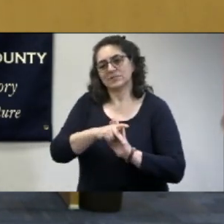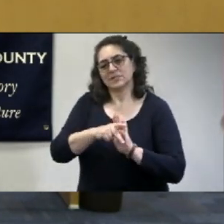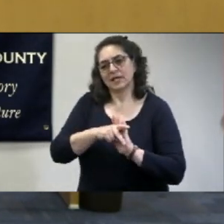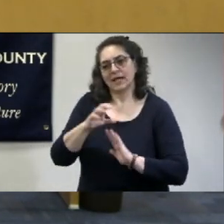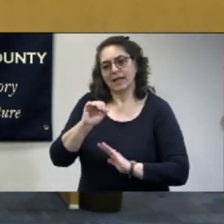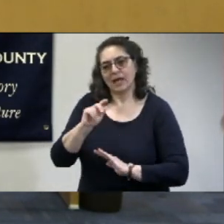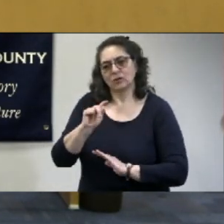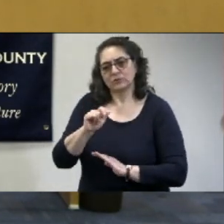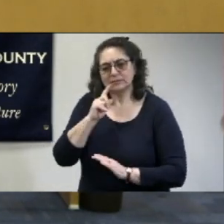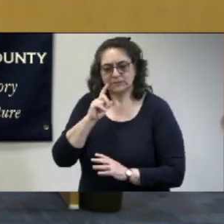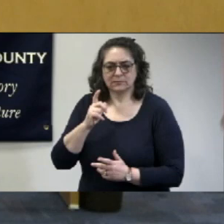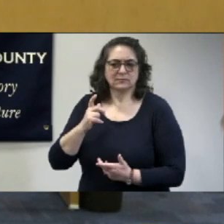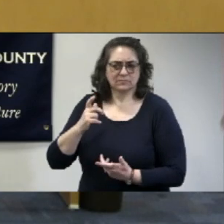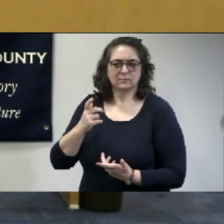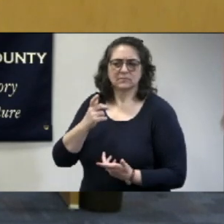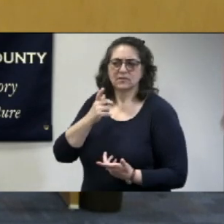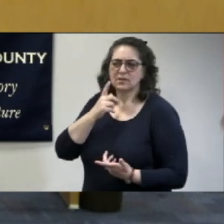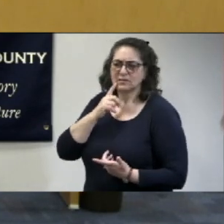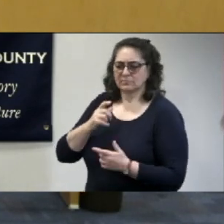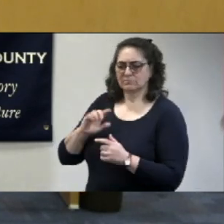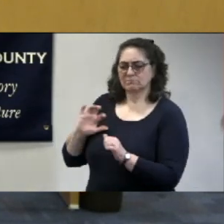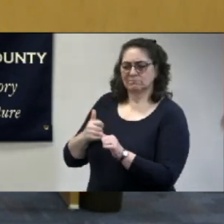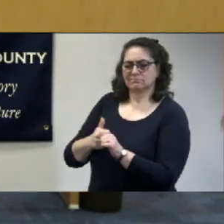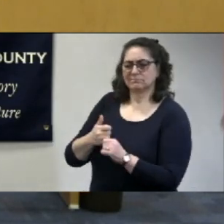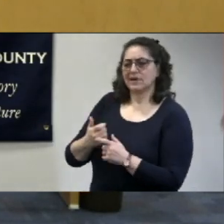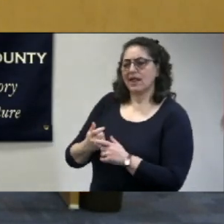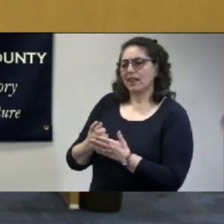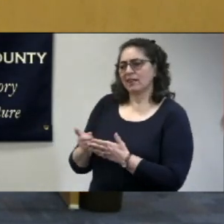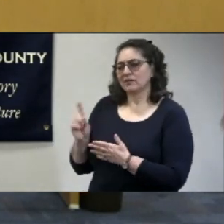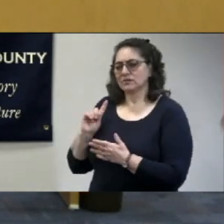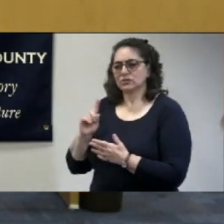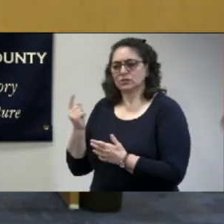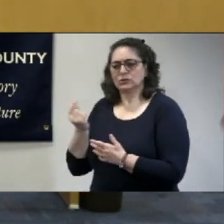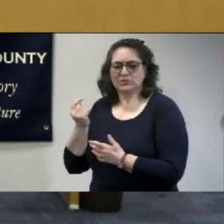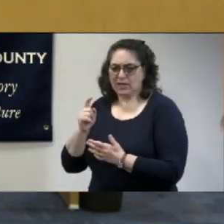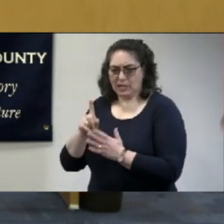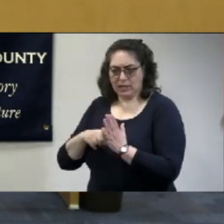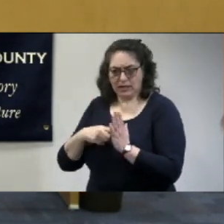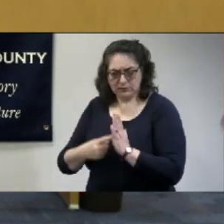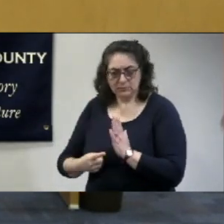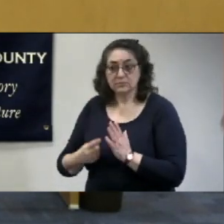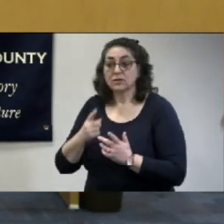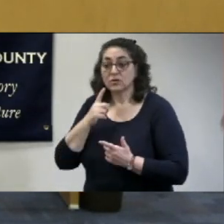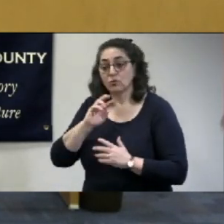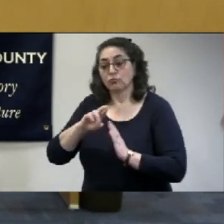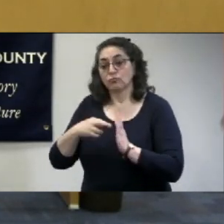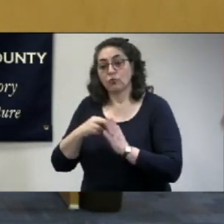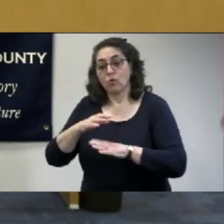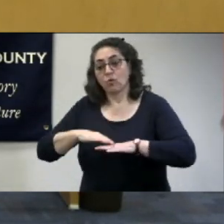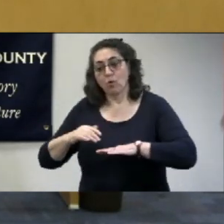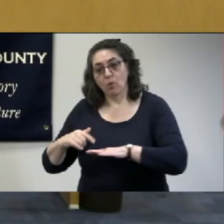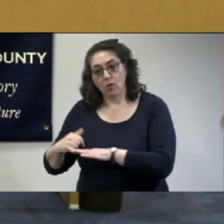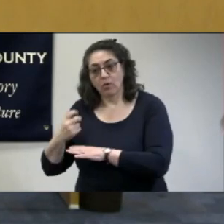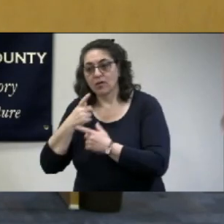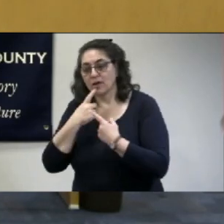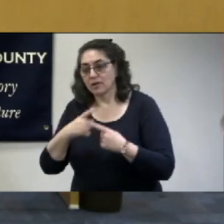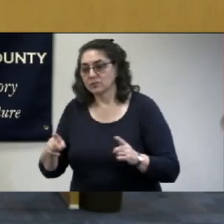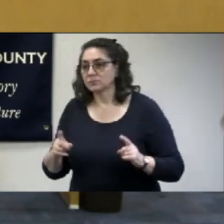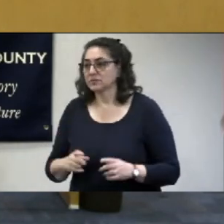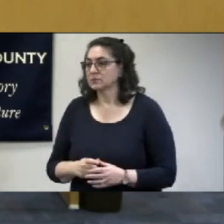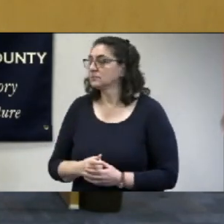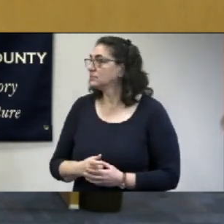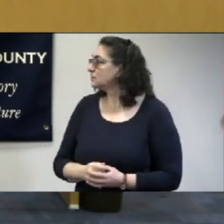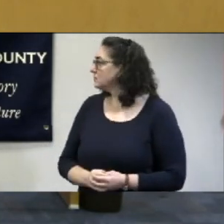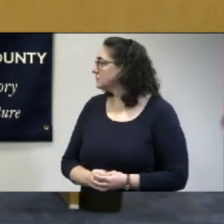last scheduled Tuesday meeting, which was canceled. Let's begin with the roll call and announcement of the open public meetings law. Lou?